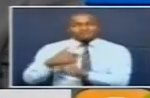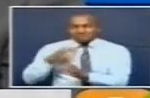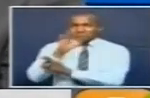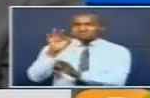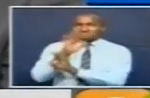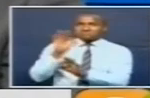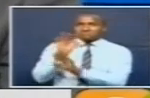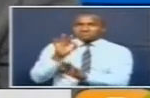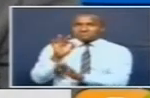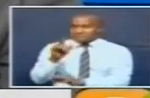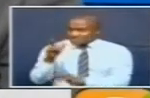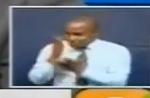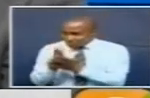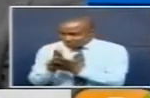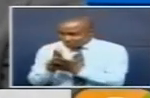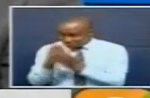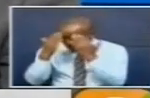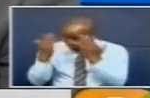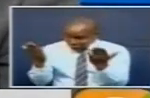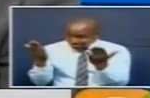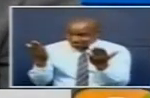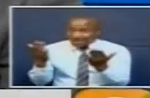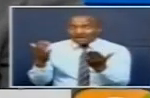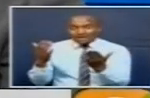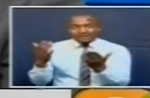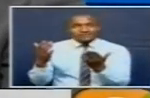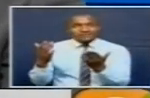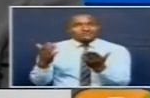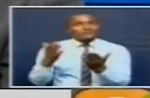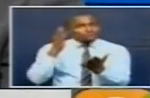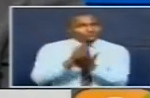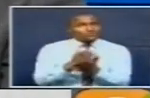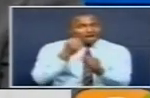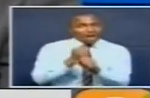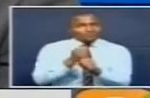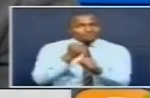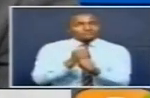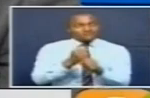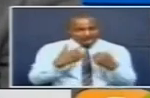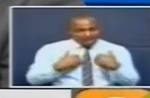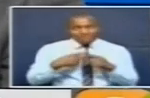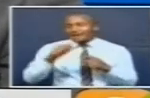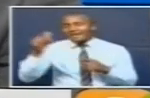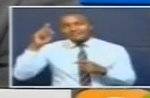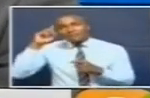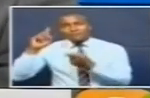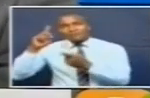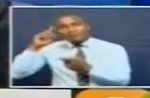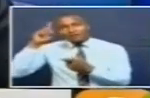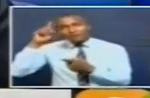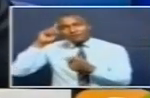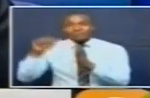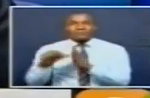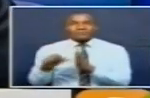really it out there? Mm-hmm. So there's what is actually happening and what seems people think is happening. But there's also what people are